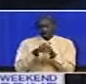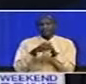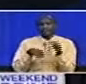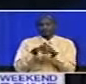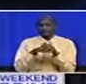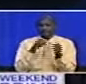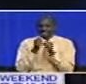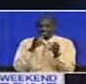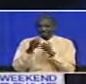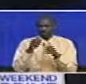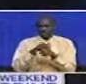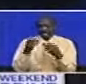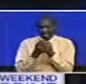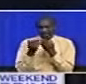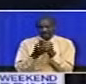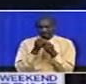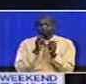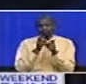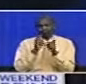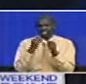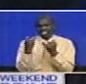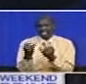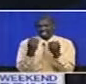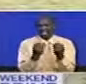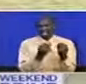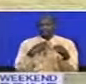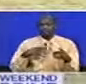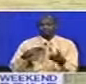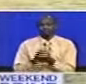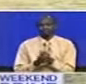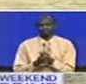country will help nurture young individuals.